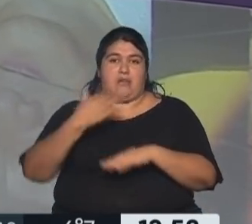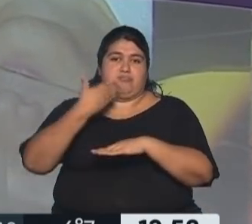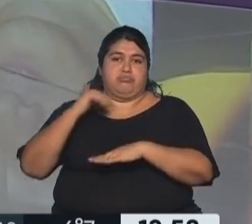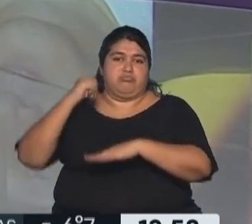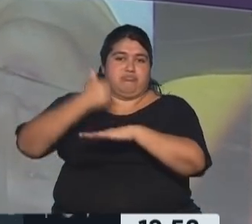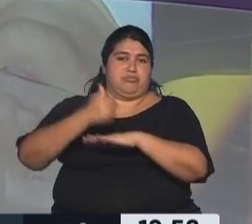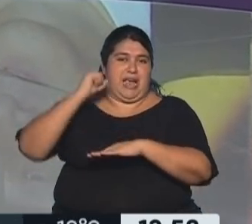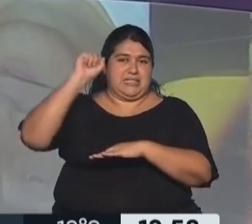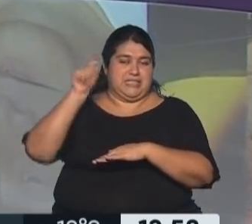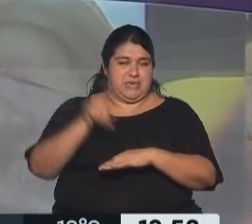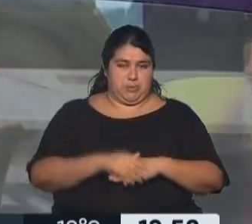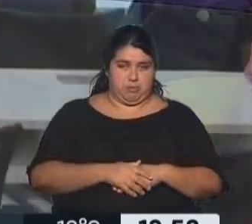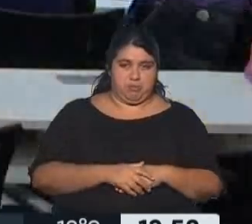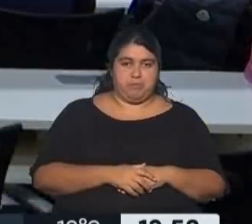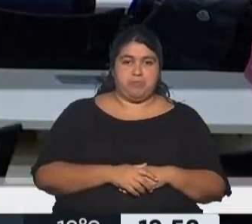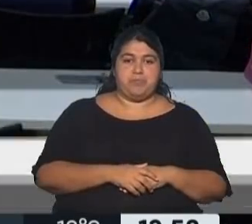de la Cancillería.